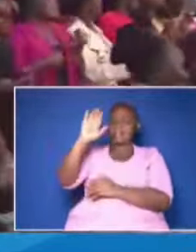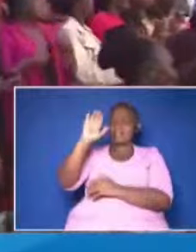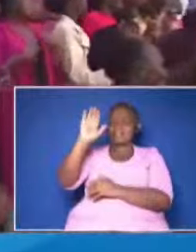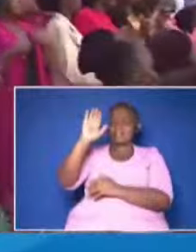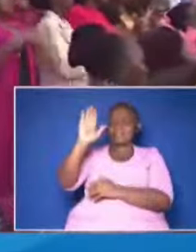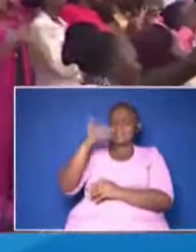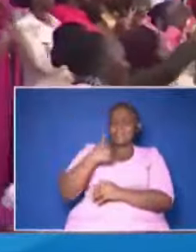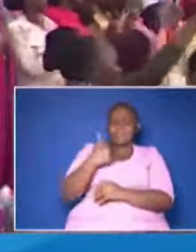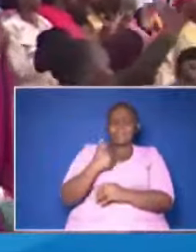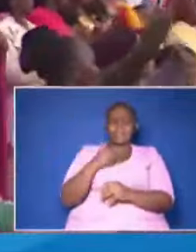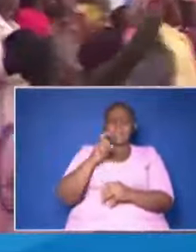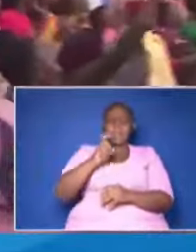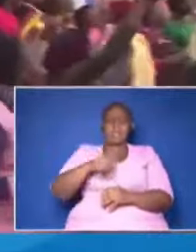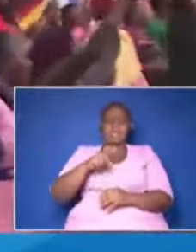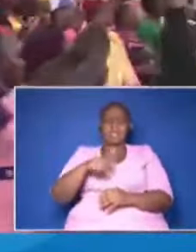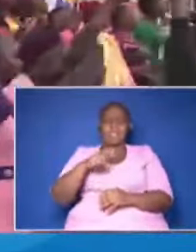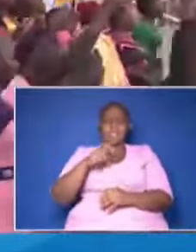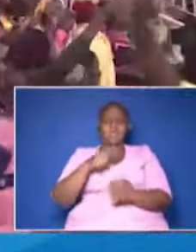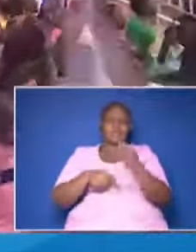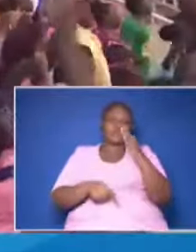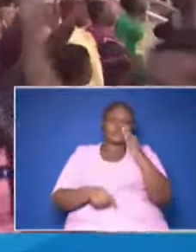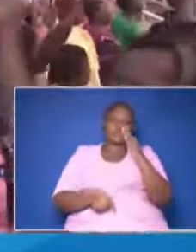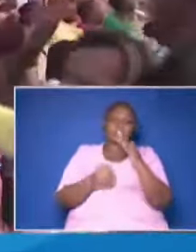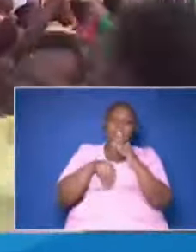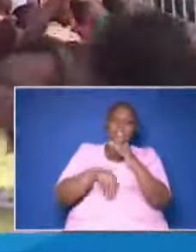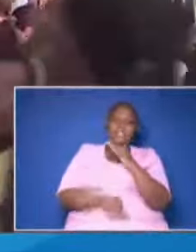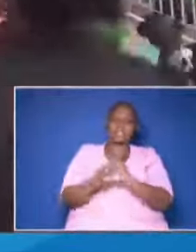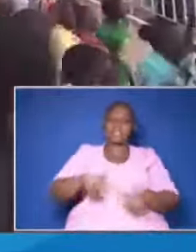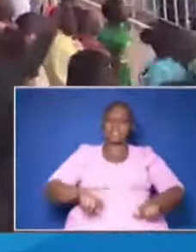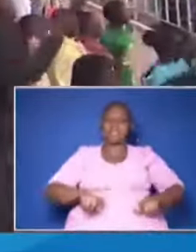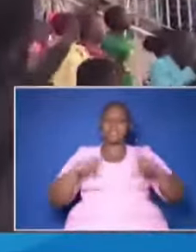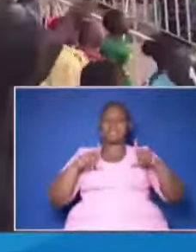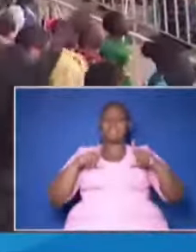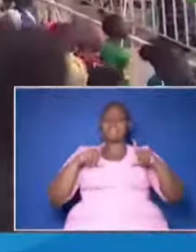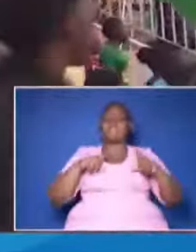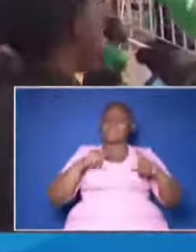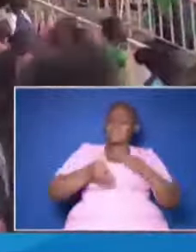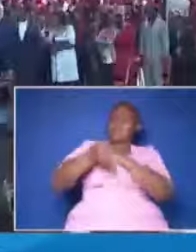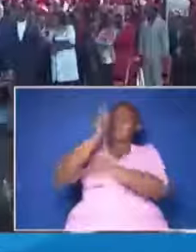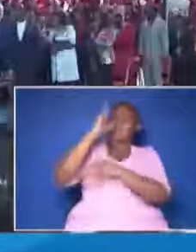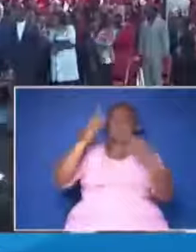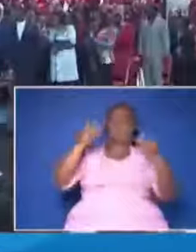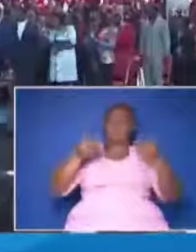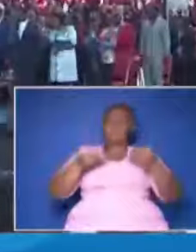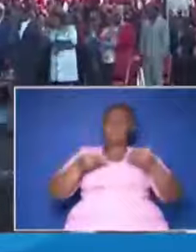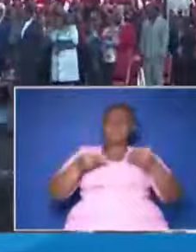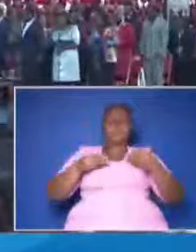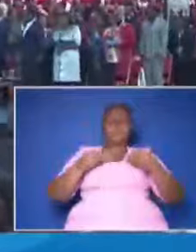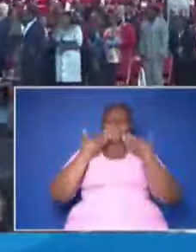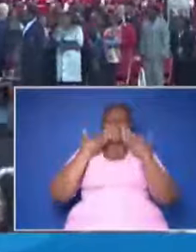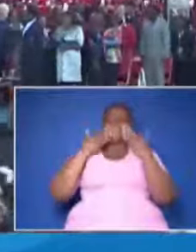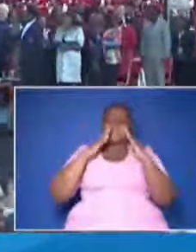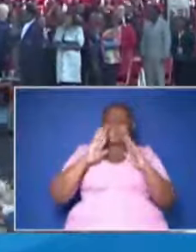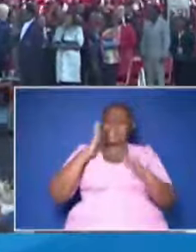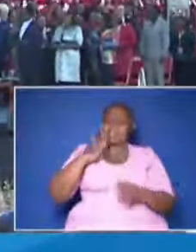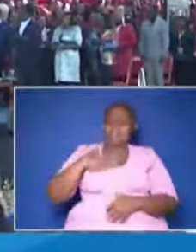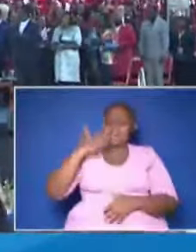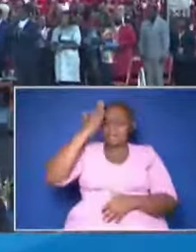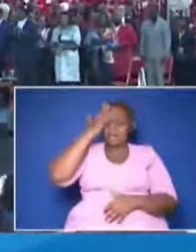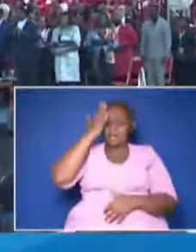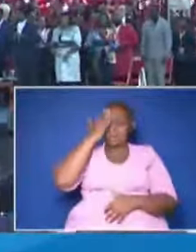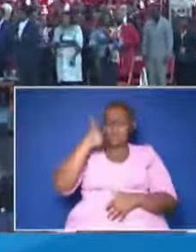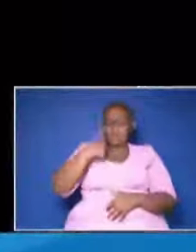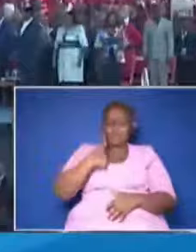all I all I I know I know who I